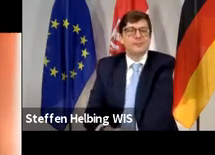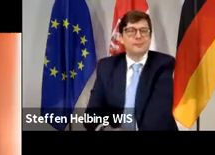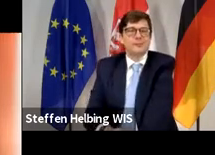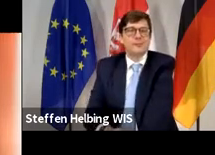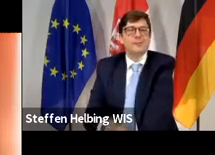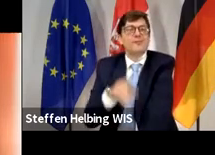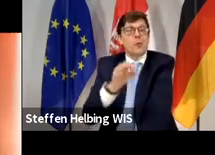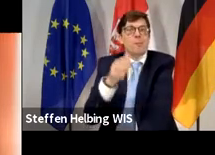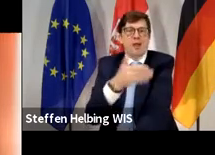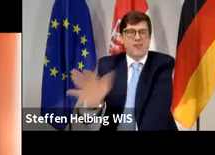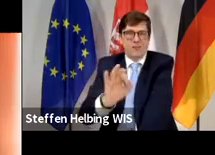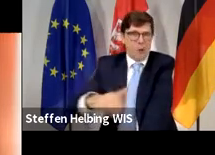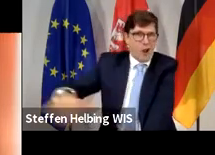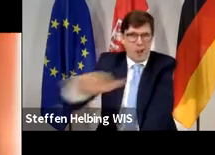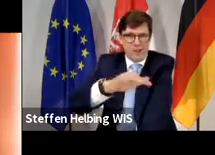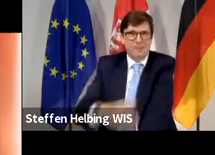So,